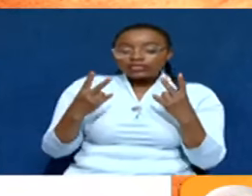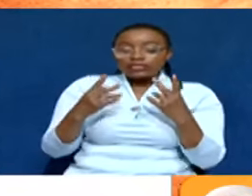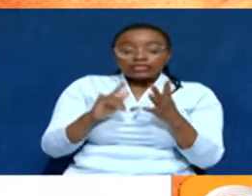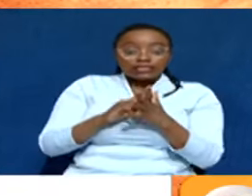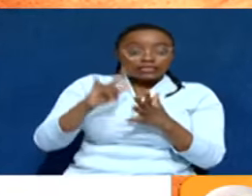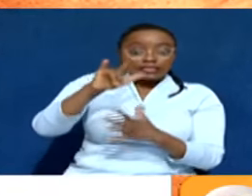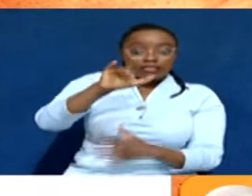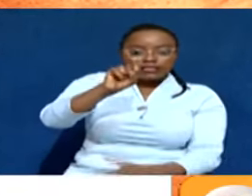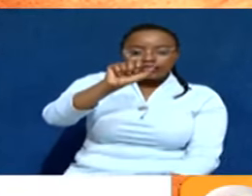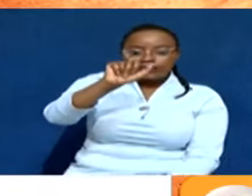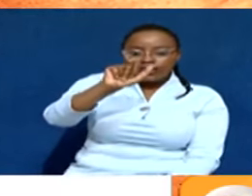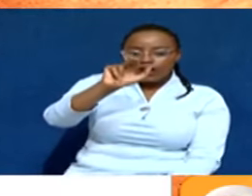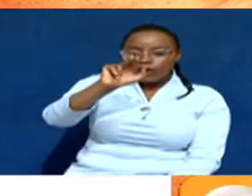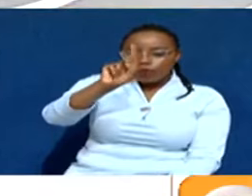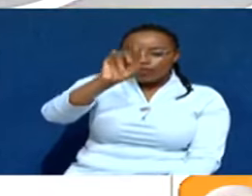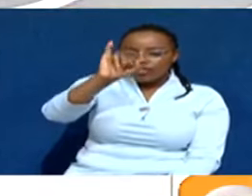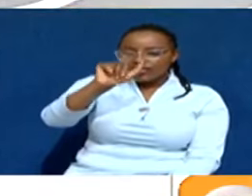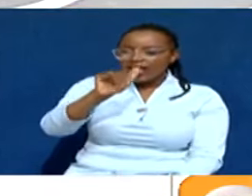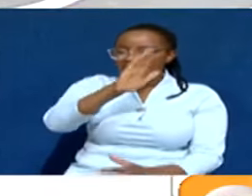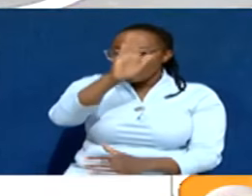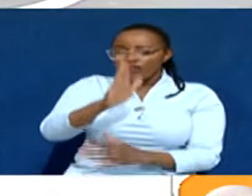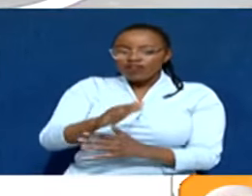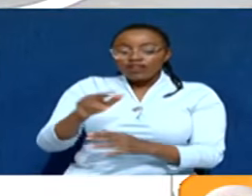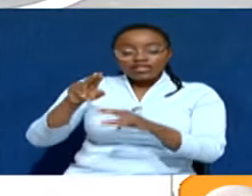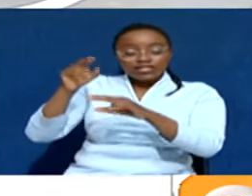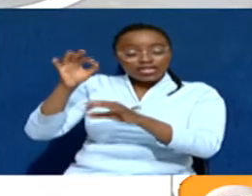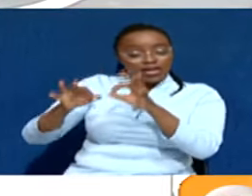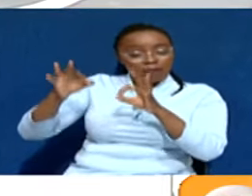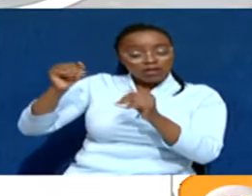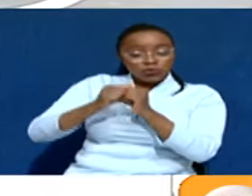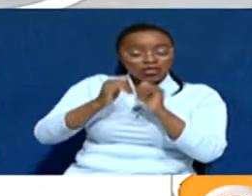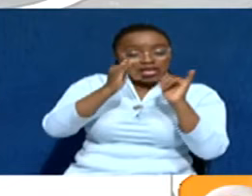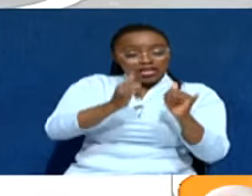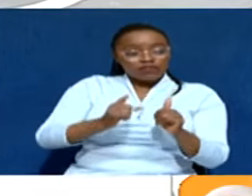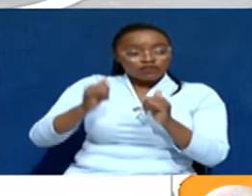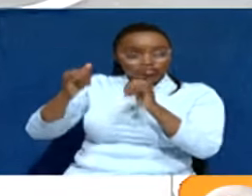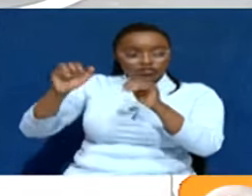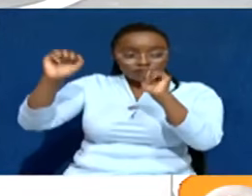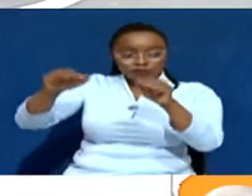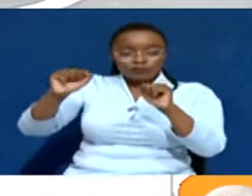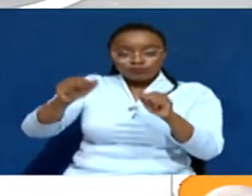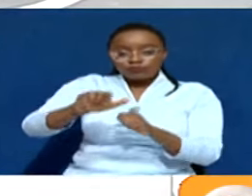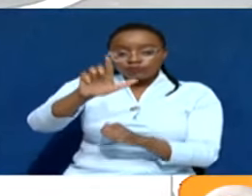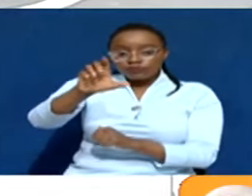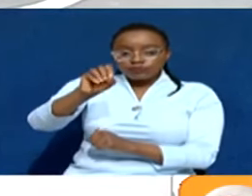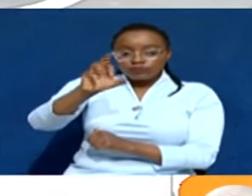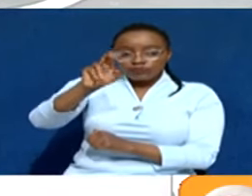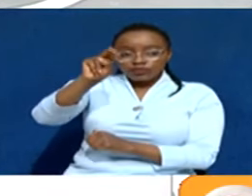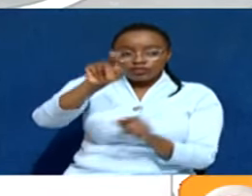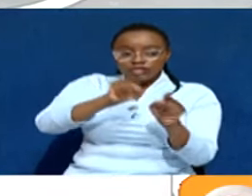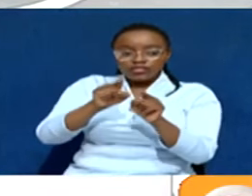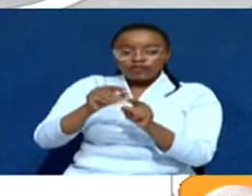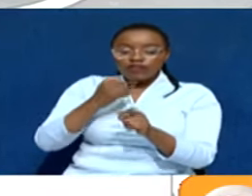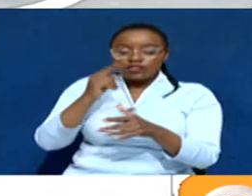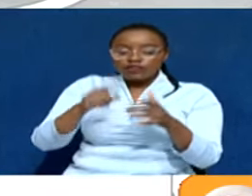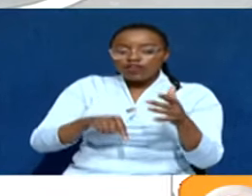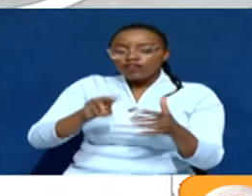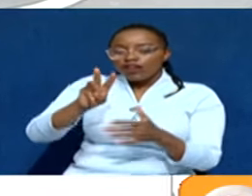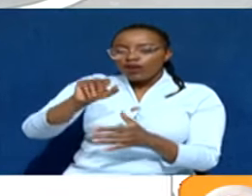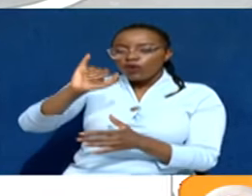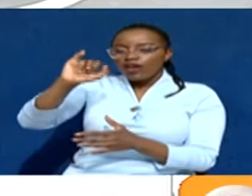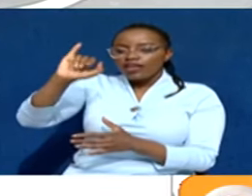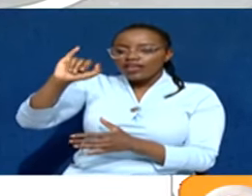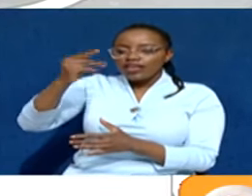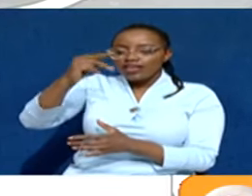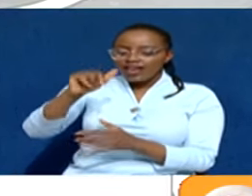Arabia ever in her life again. So, you know, it depends on the individual, I guess, right? Yeah. Lorna, yeah, you were saying right before the break, as you were hegering me?